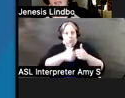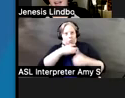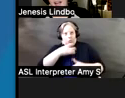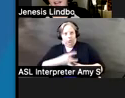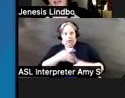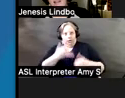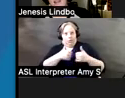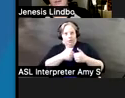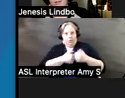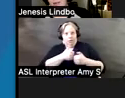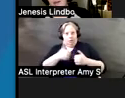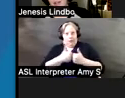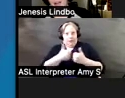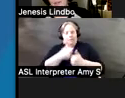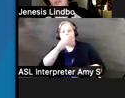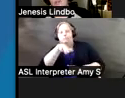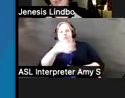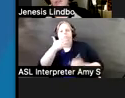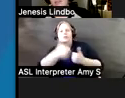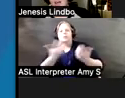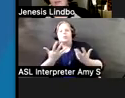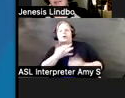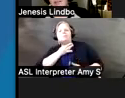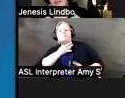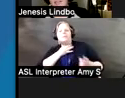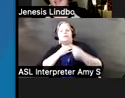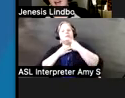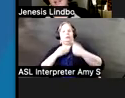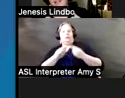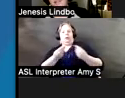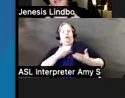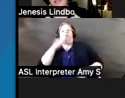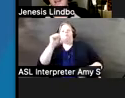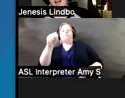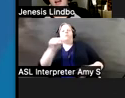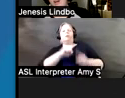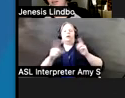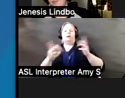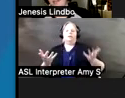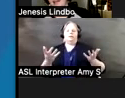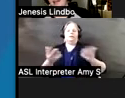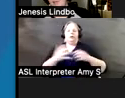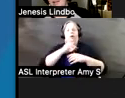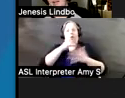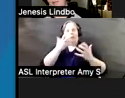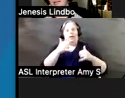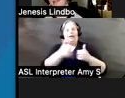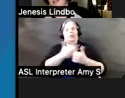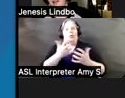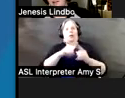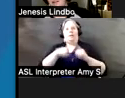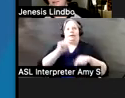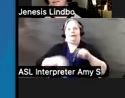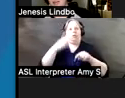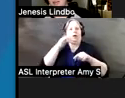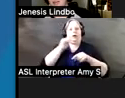I'll say, hey, what's your favorite game? They'll tell me, and I'll say, yeah, I wanted to play that game, but I can't because it's